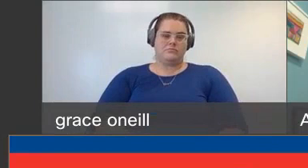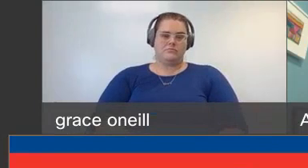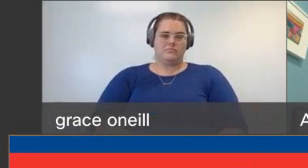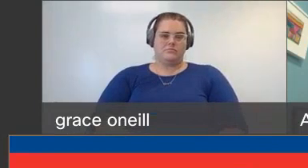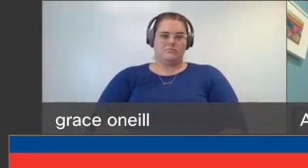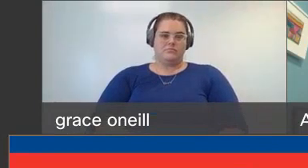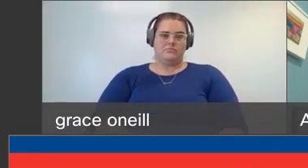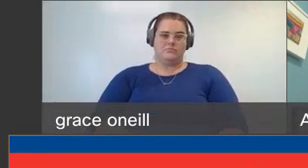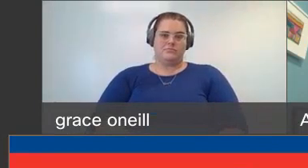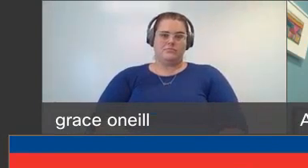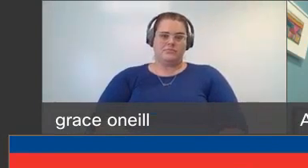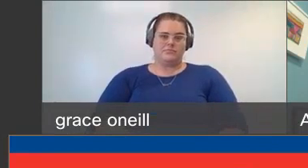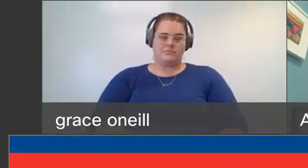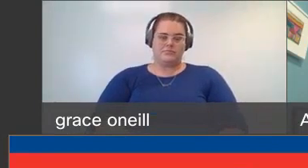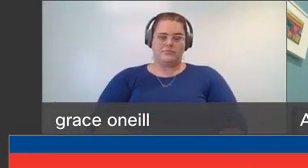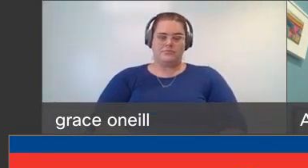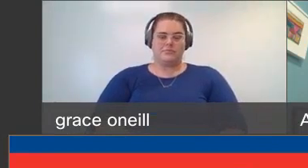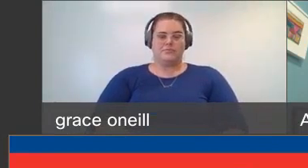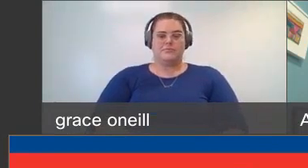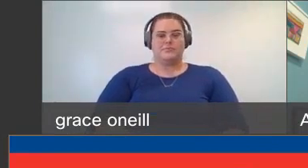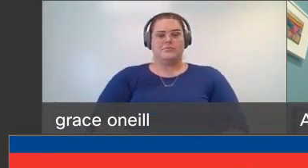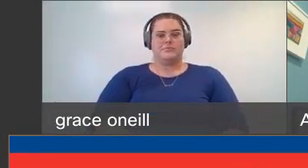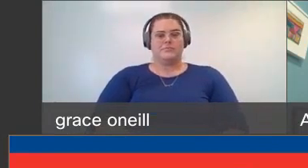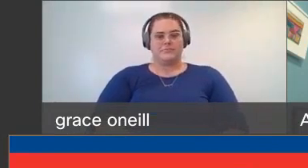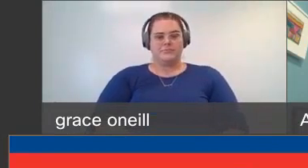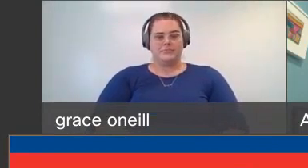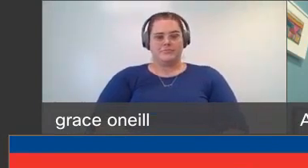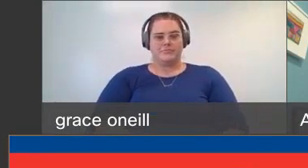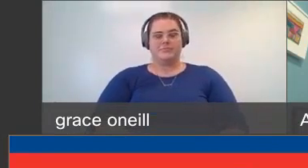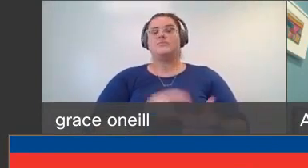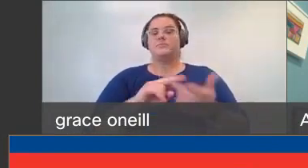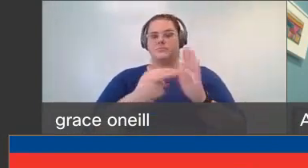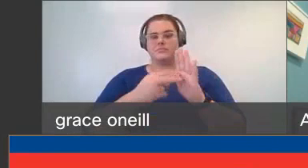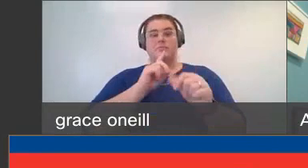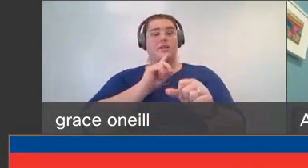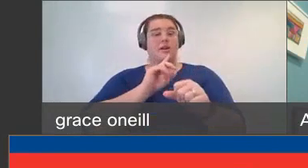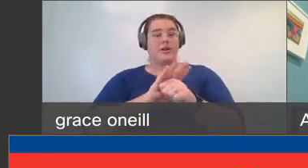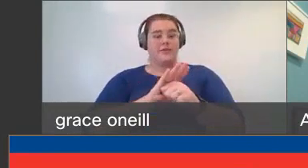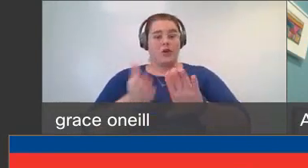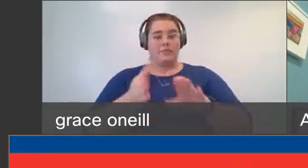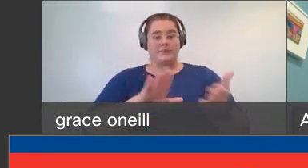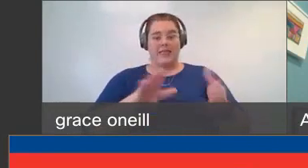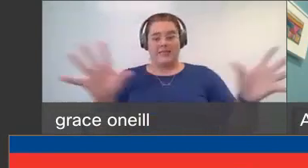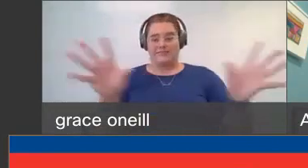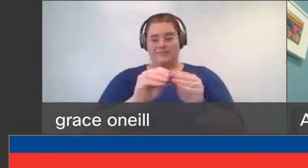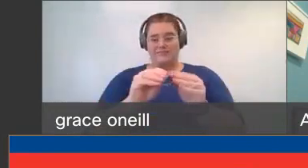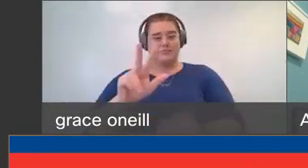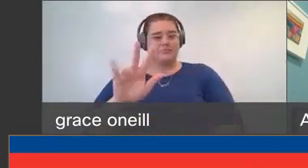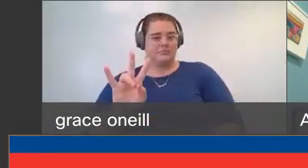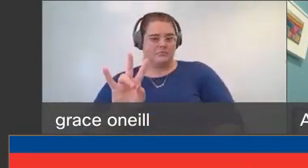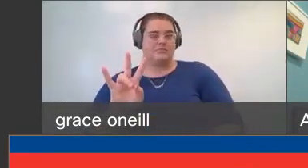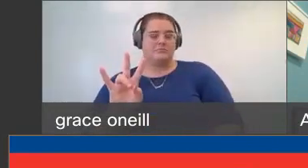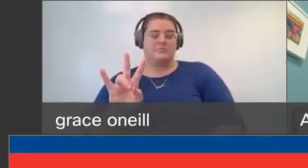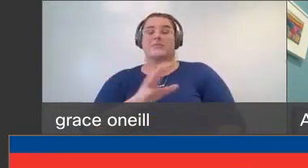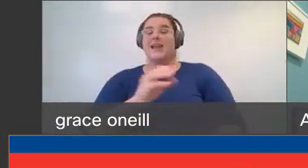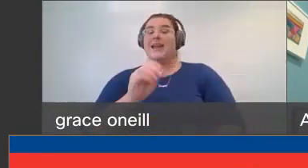So that accounts for, there are 37 confirmed COVID deaths And of those, we have not had a confirmed